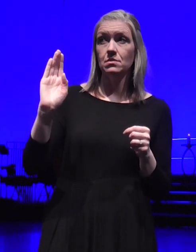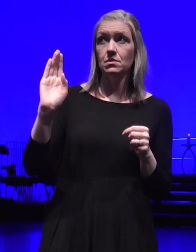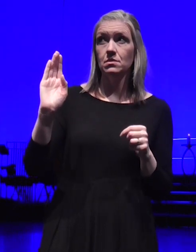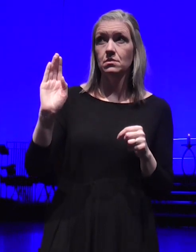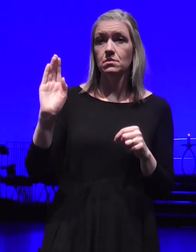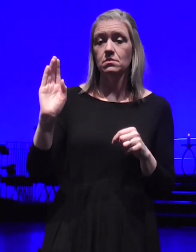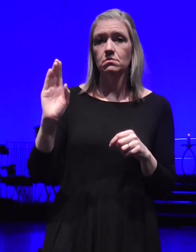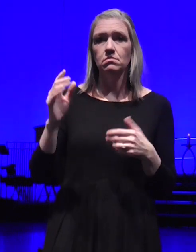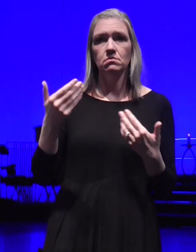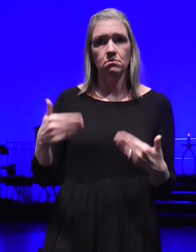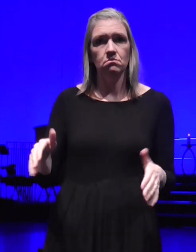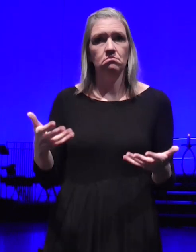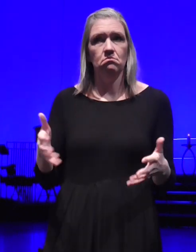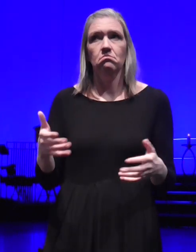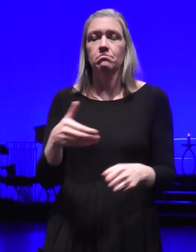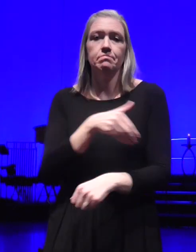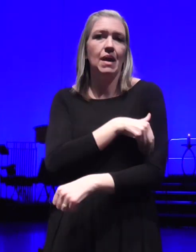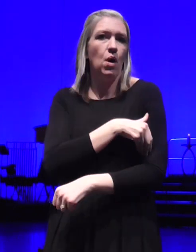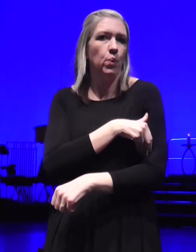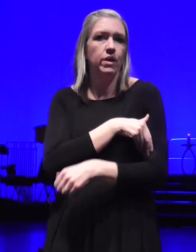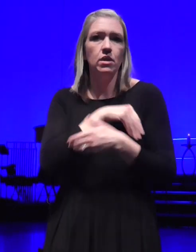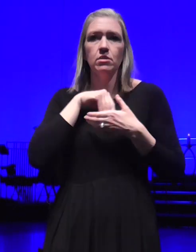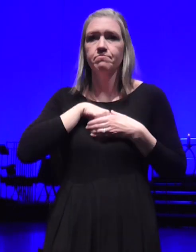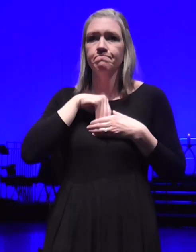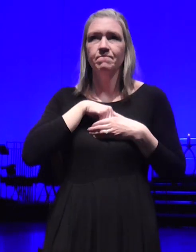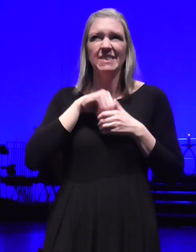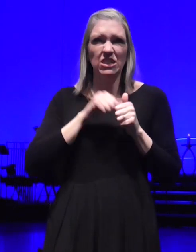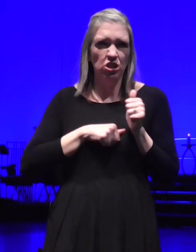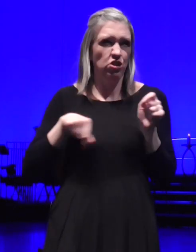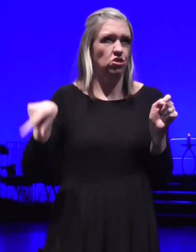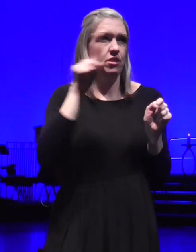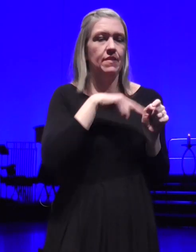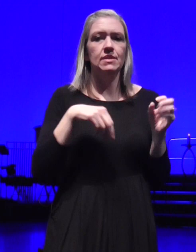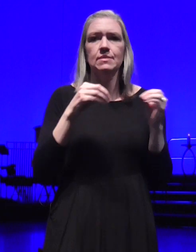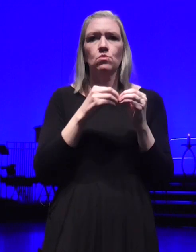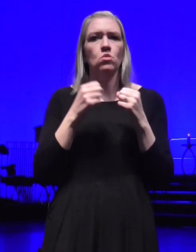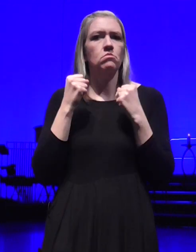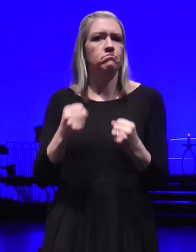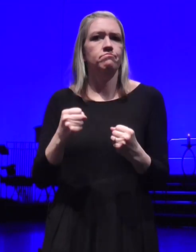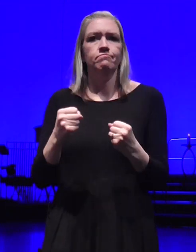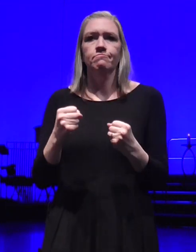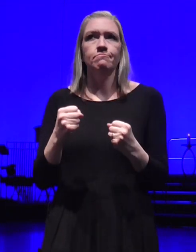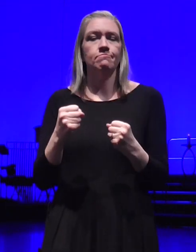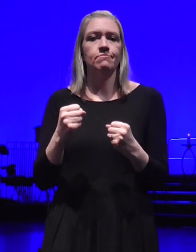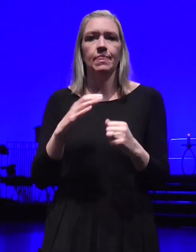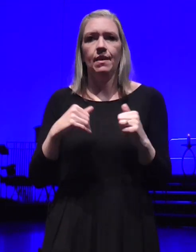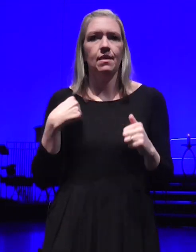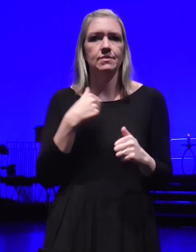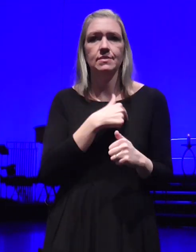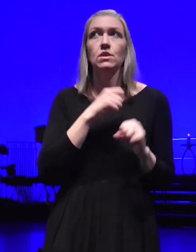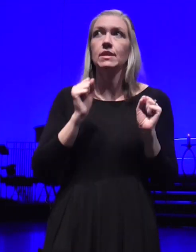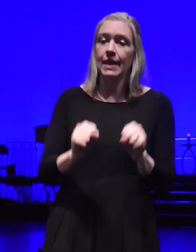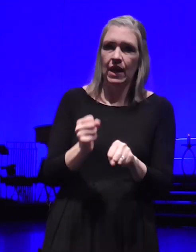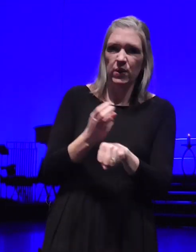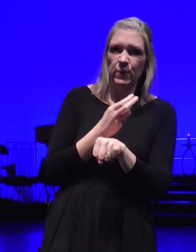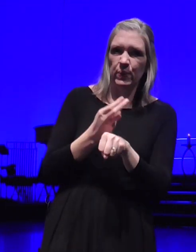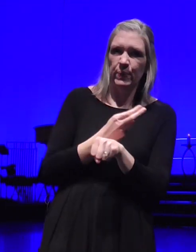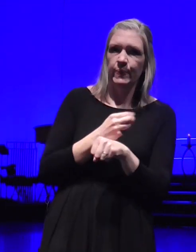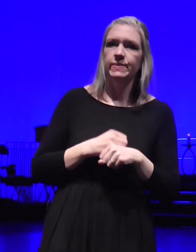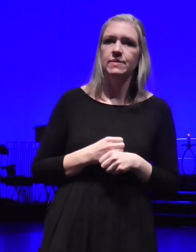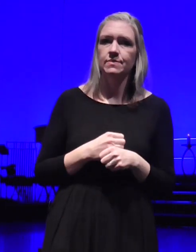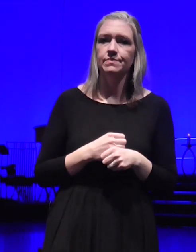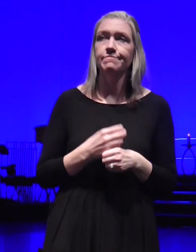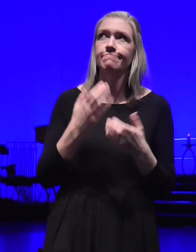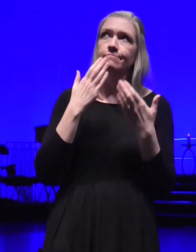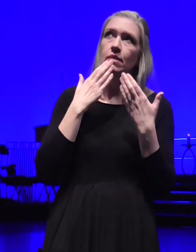Because there is a power within each one of us that's greater than we are, and we can use it.